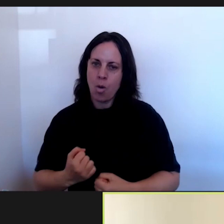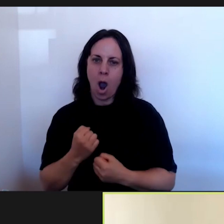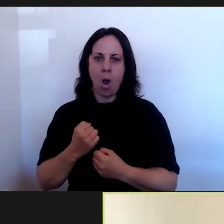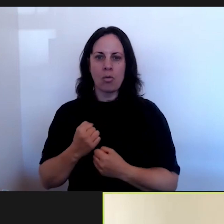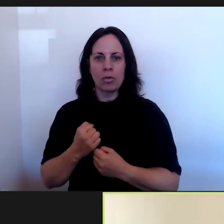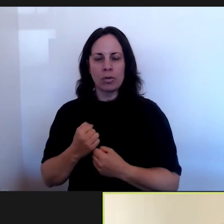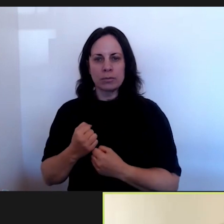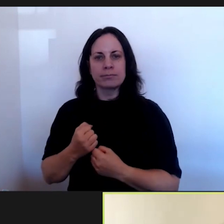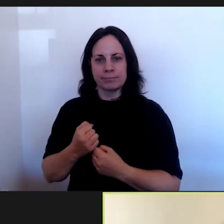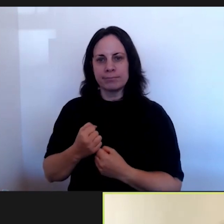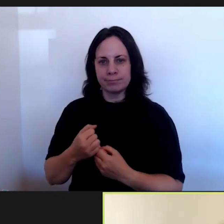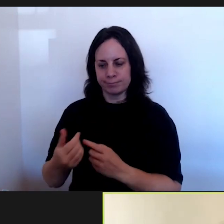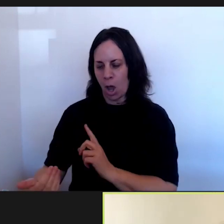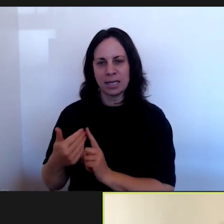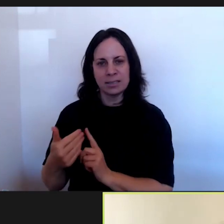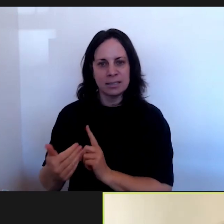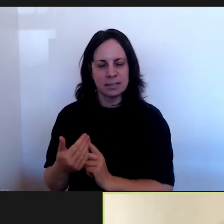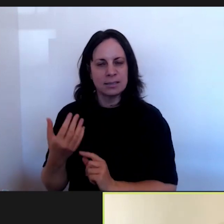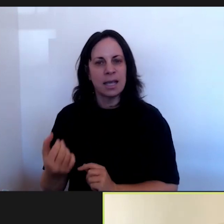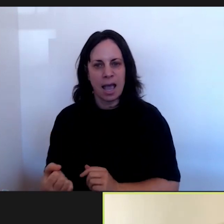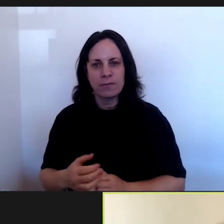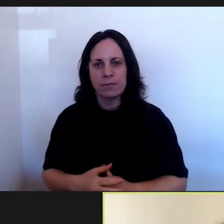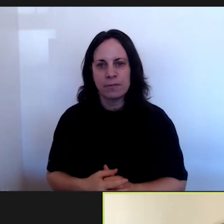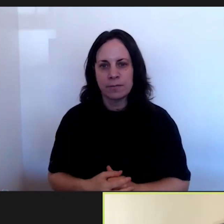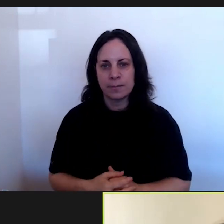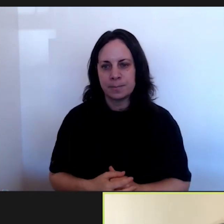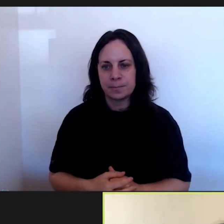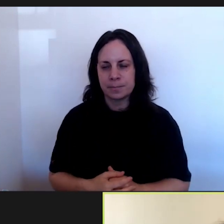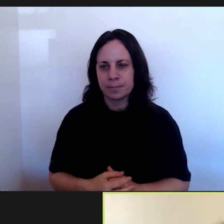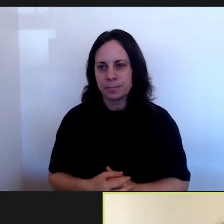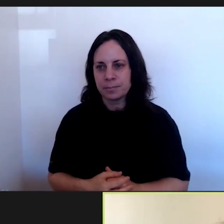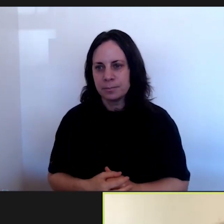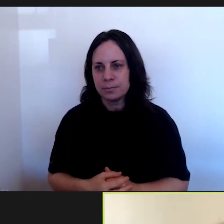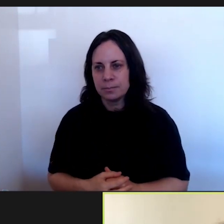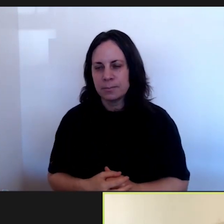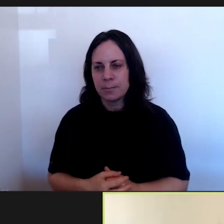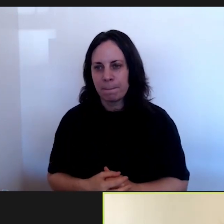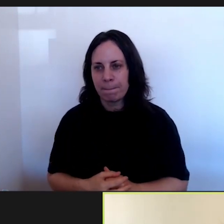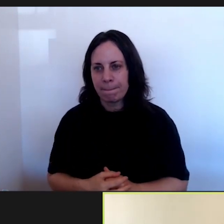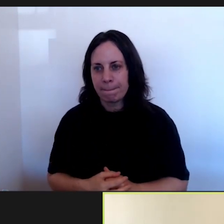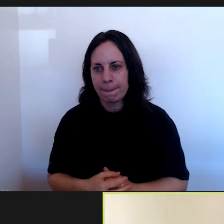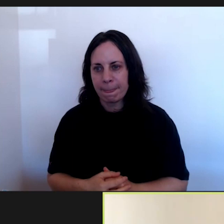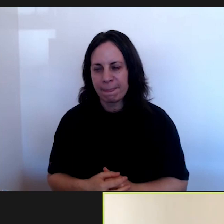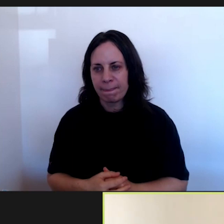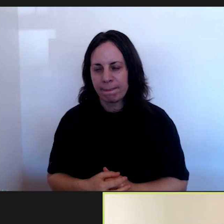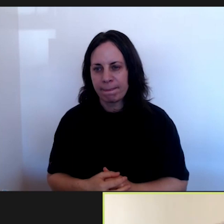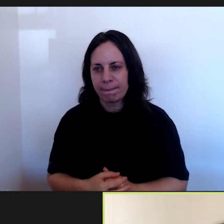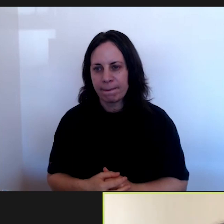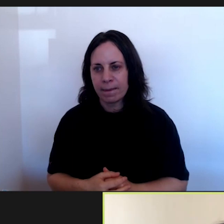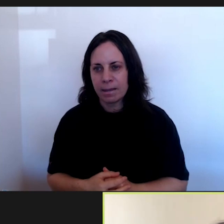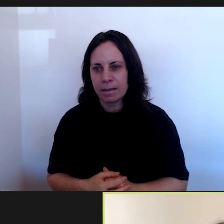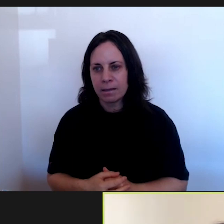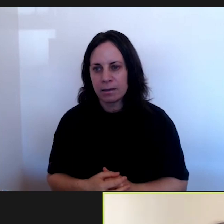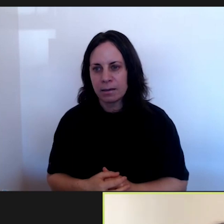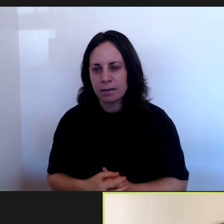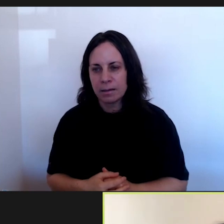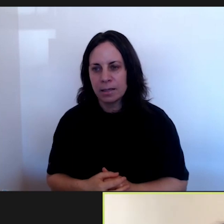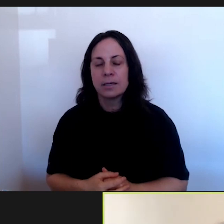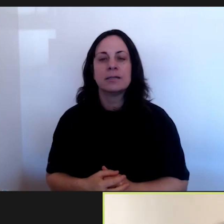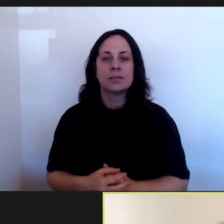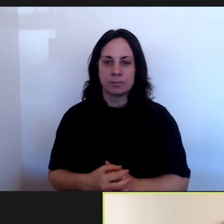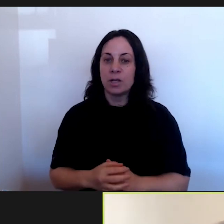community. We reside in your country. And one last thing, if I can tell you, is that it may not as well be only for research, for many other